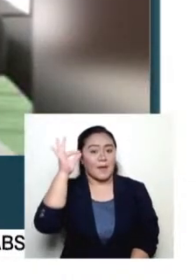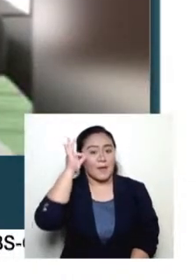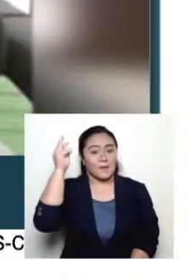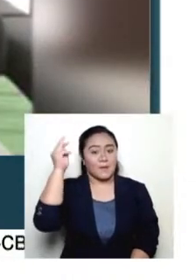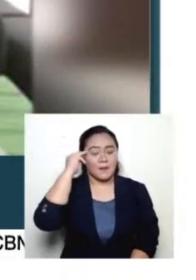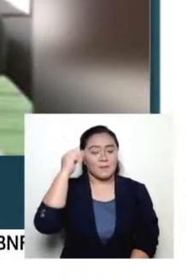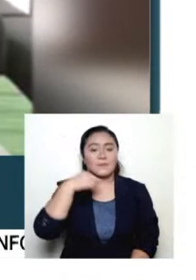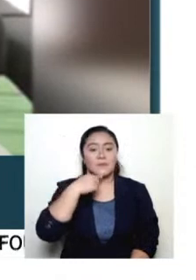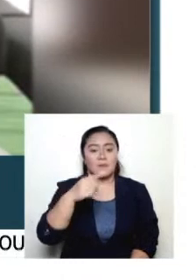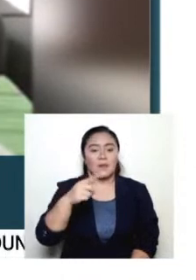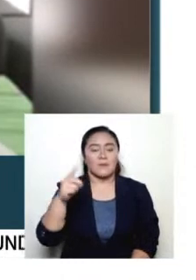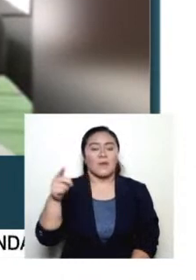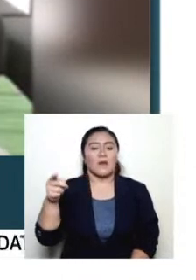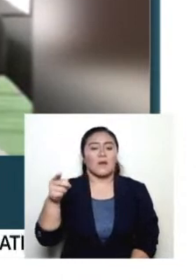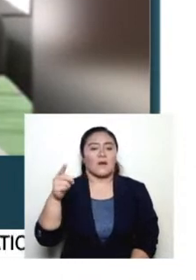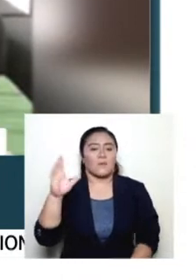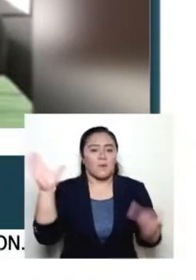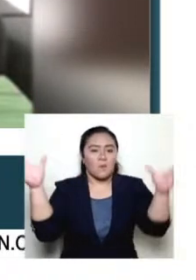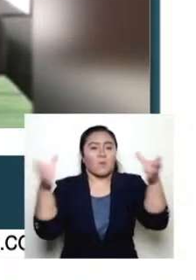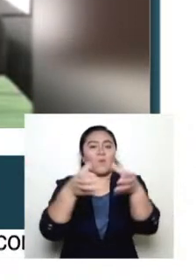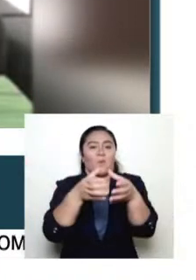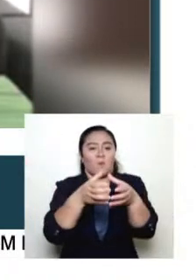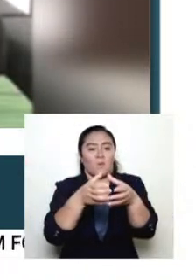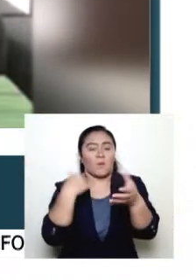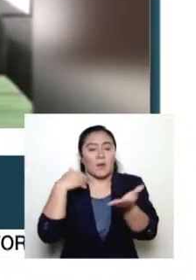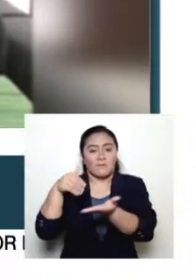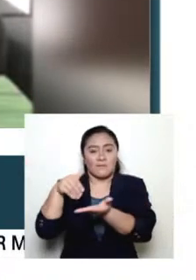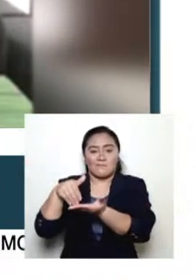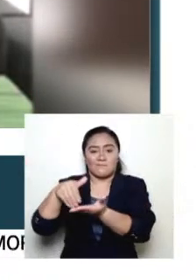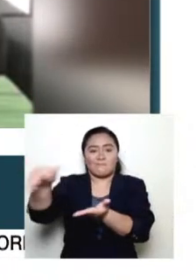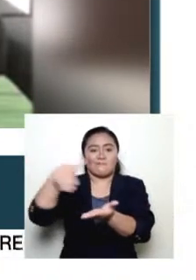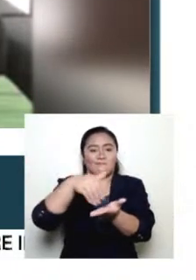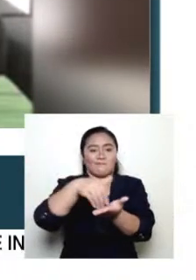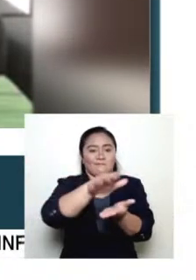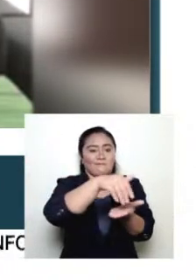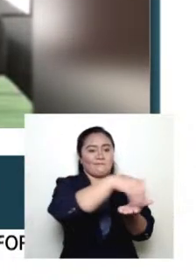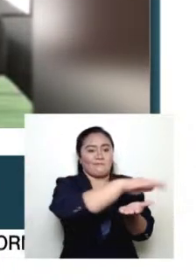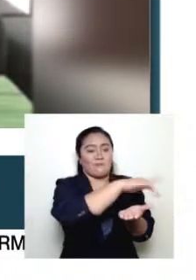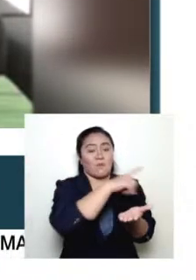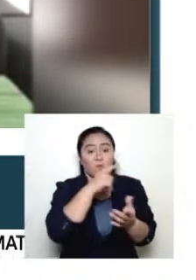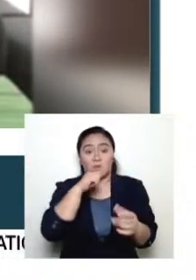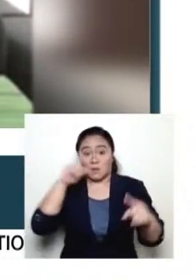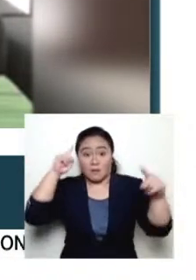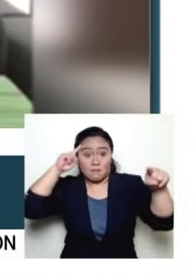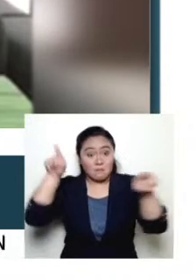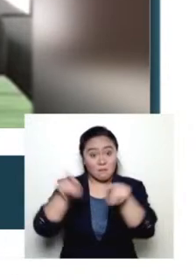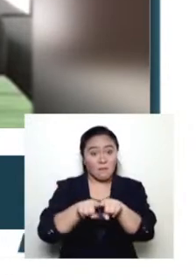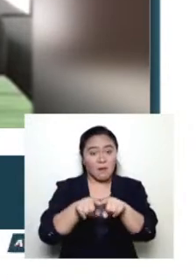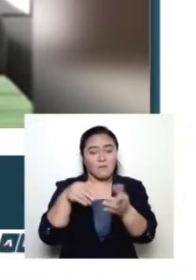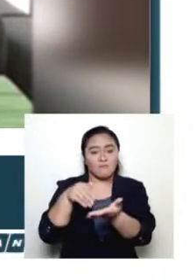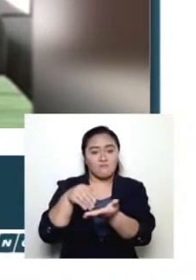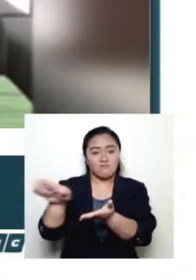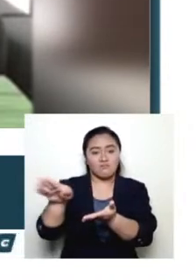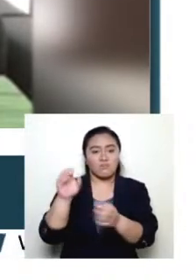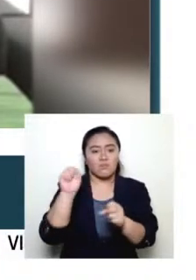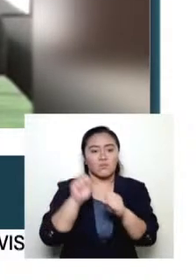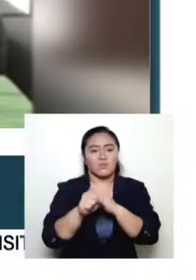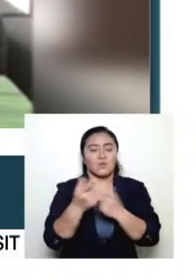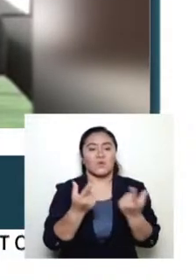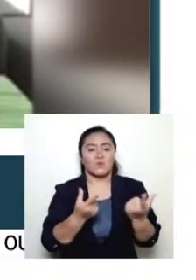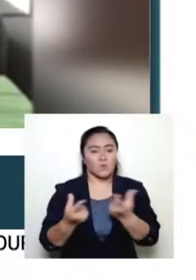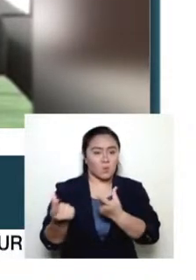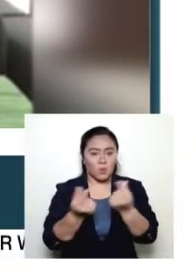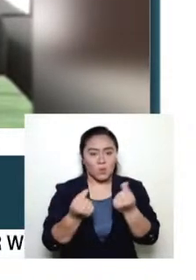Kasi Marcos excluded anybody who disagrees with him during martial law. Intolerant siya sa dissent. All